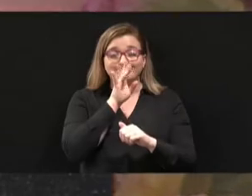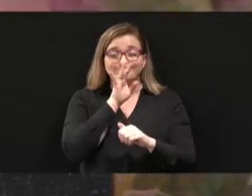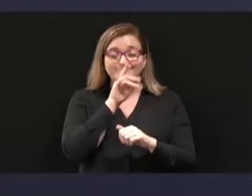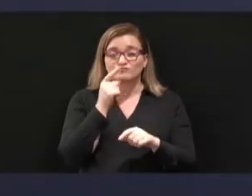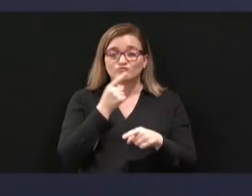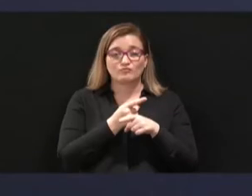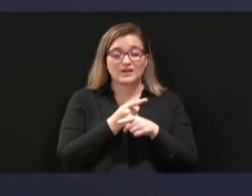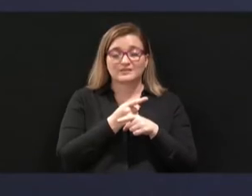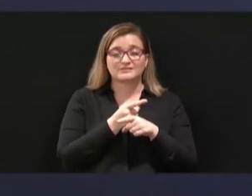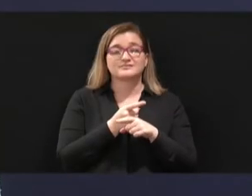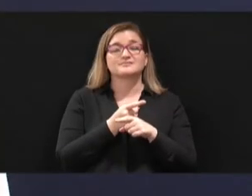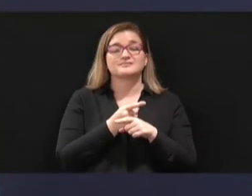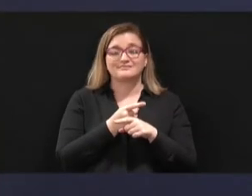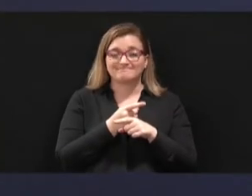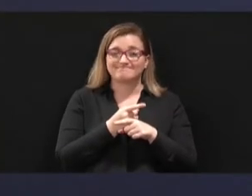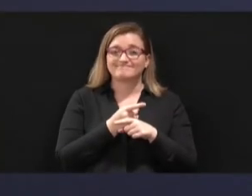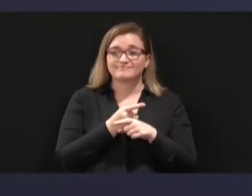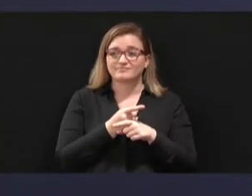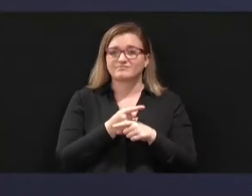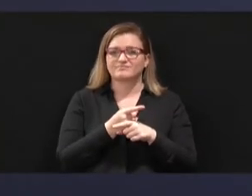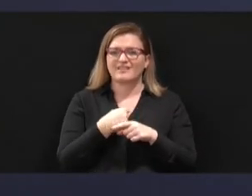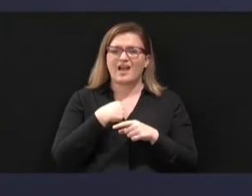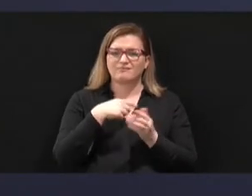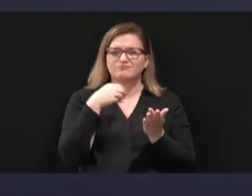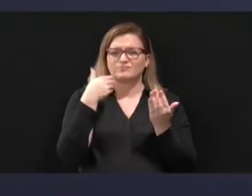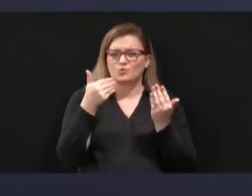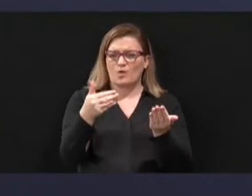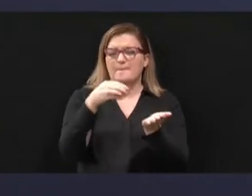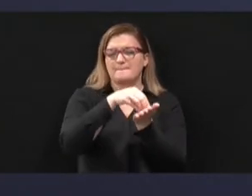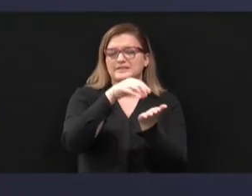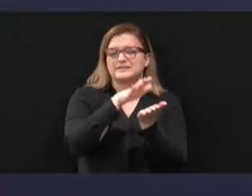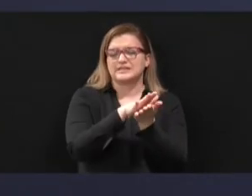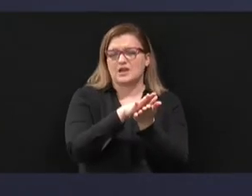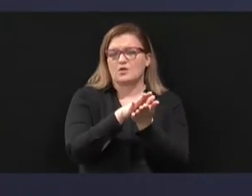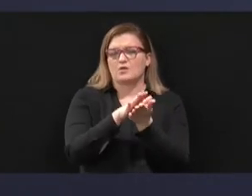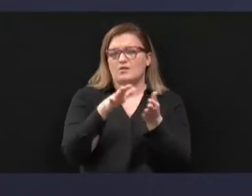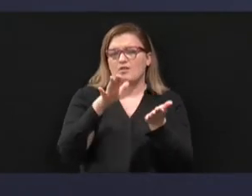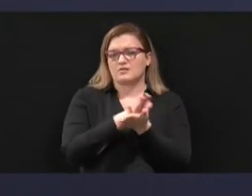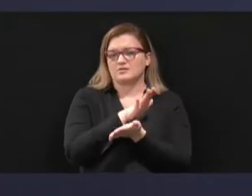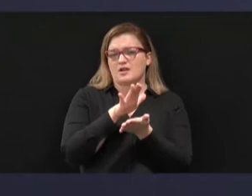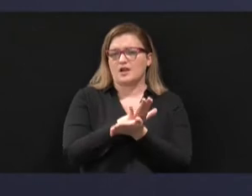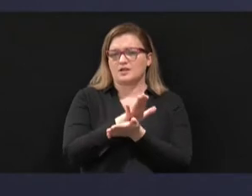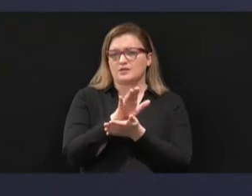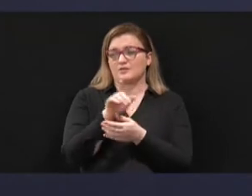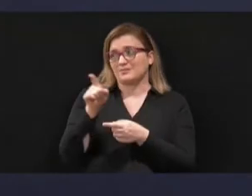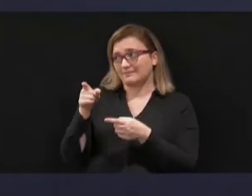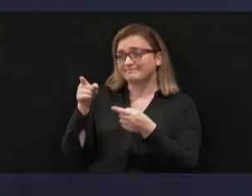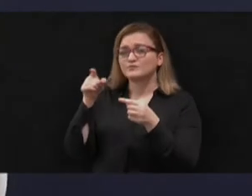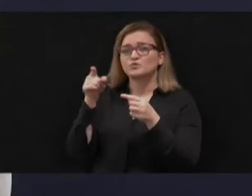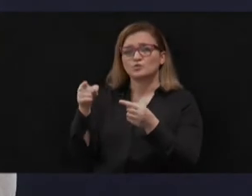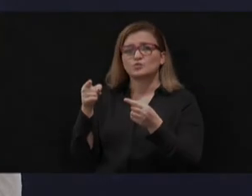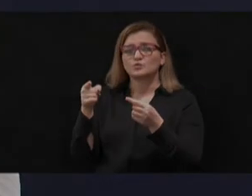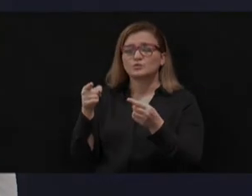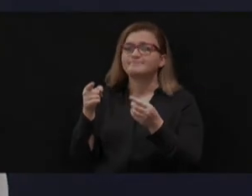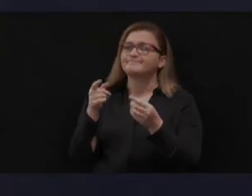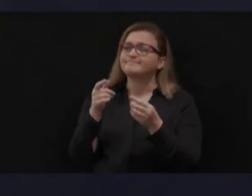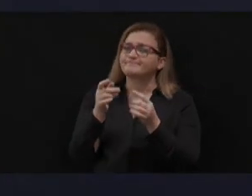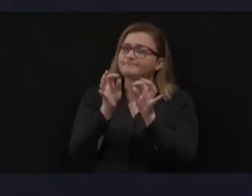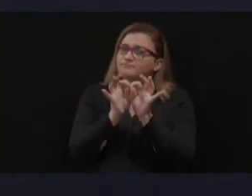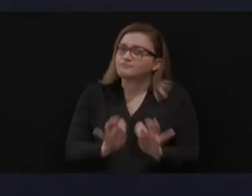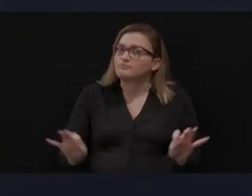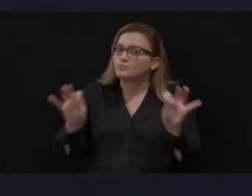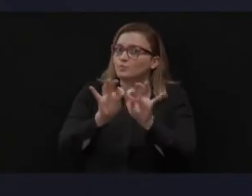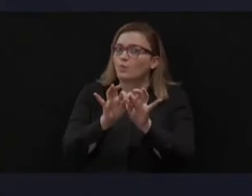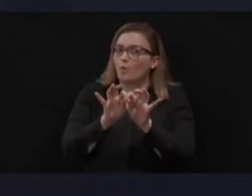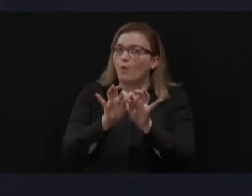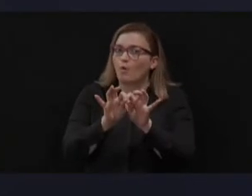Why don't I go ahead and put it on the document camera? But if you just make it a point when you're teaching it to anchor